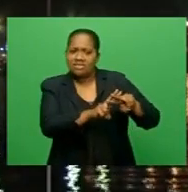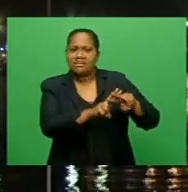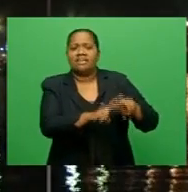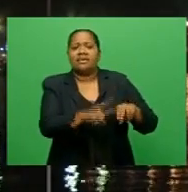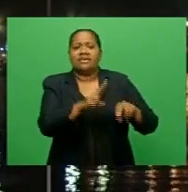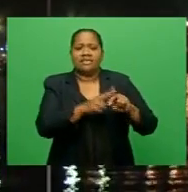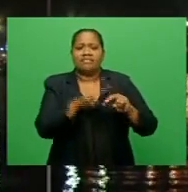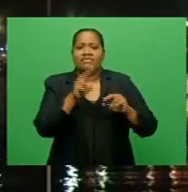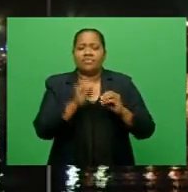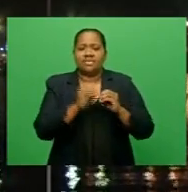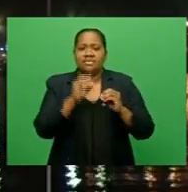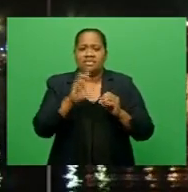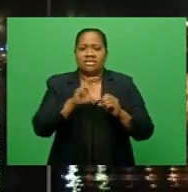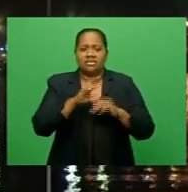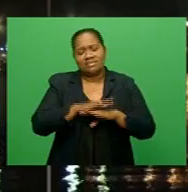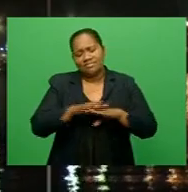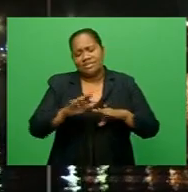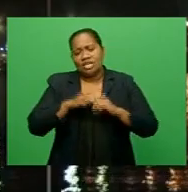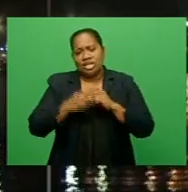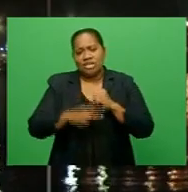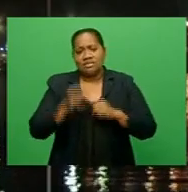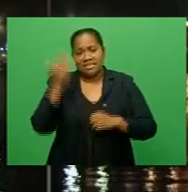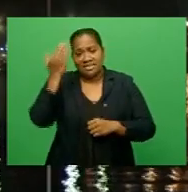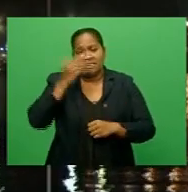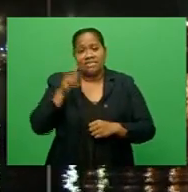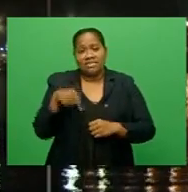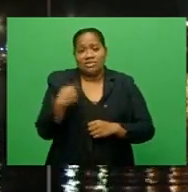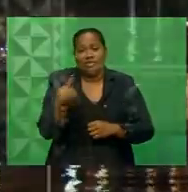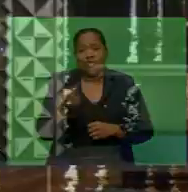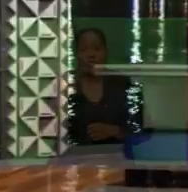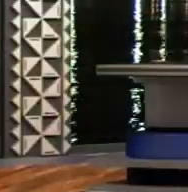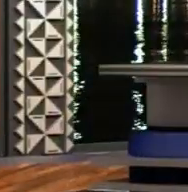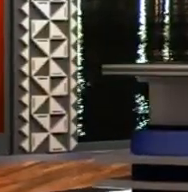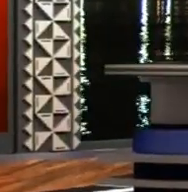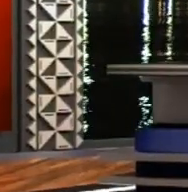that is your news this evening. Until tomorrow, Modemanda.